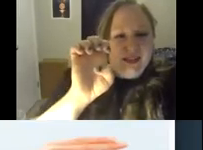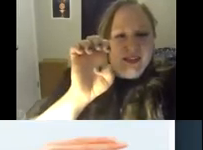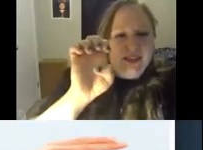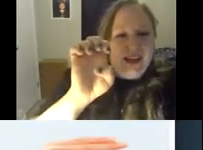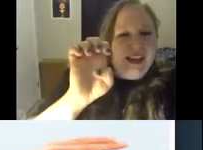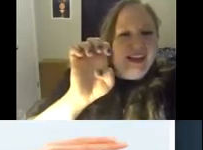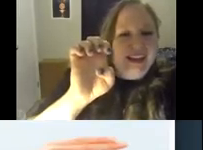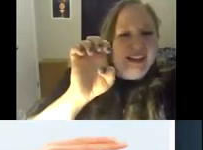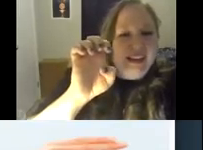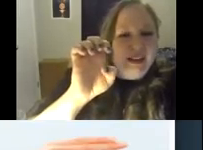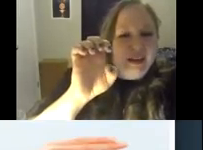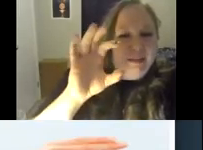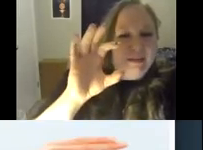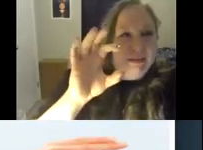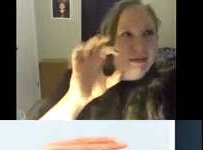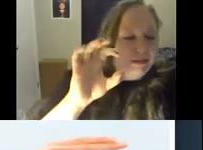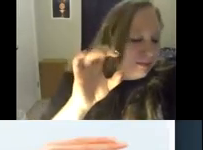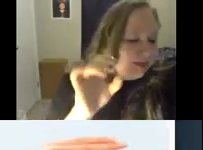Yeah.